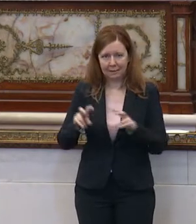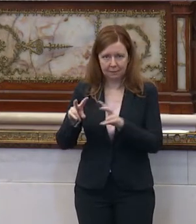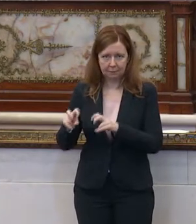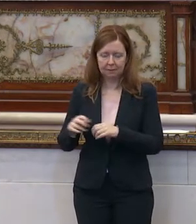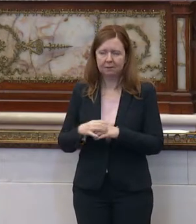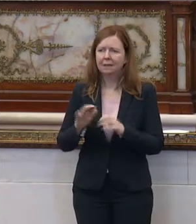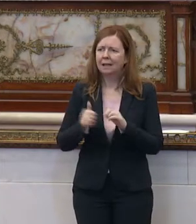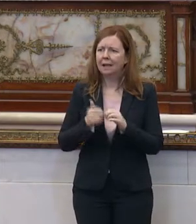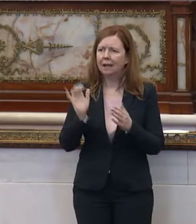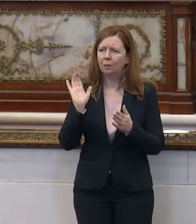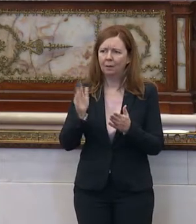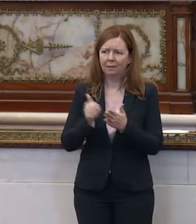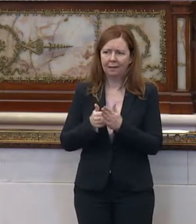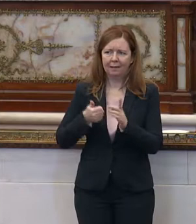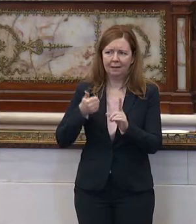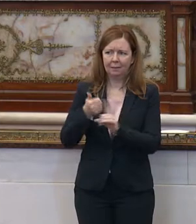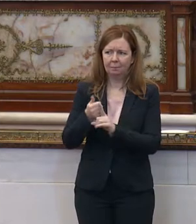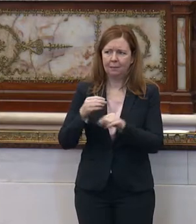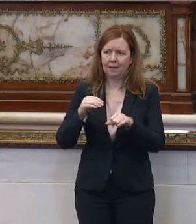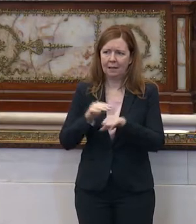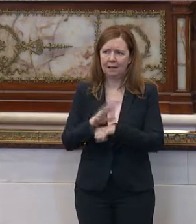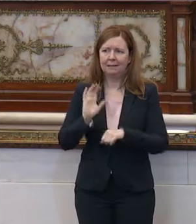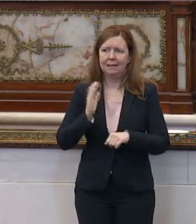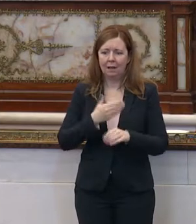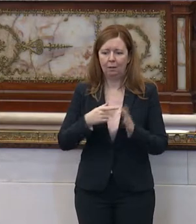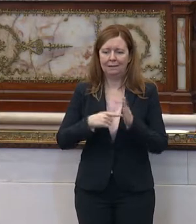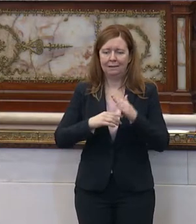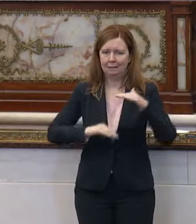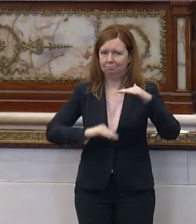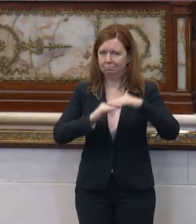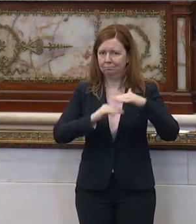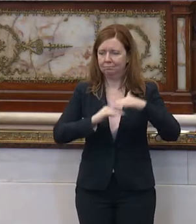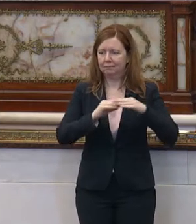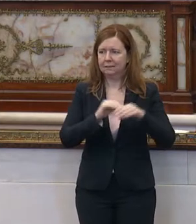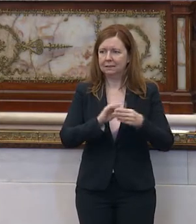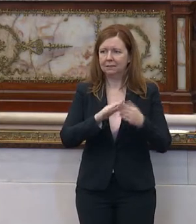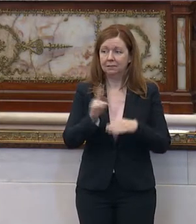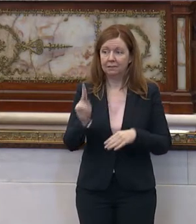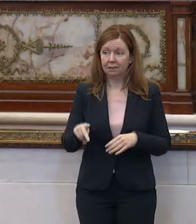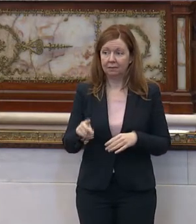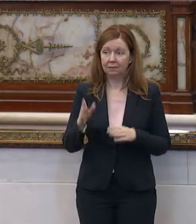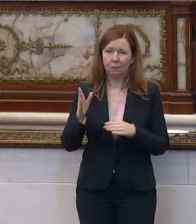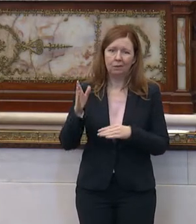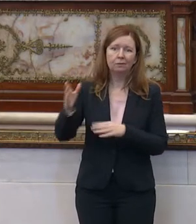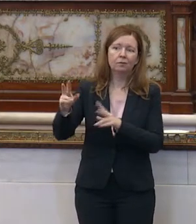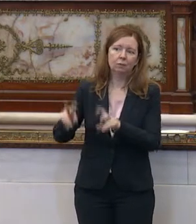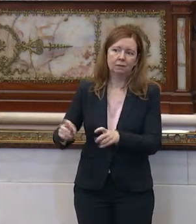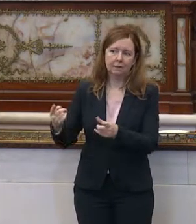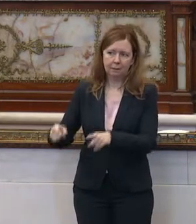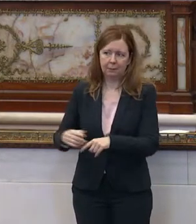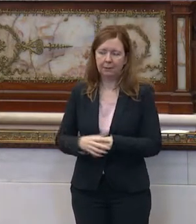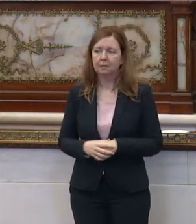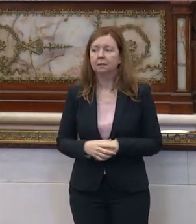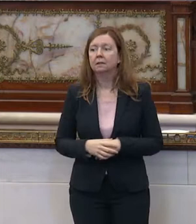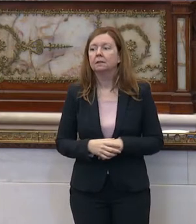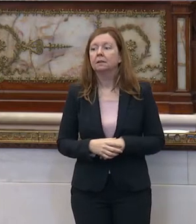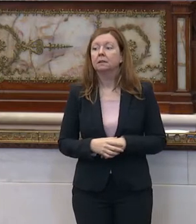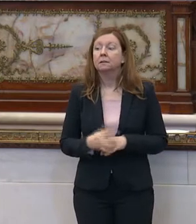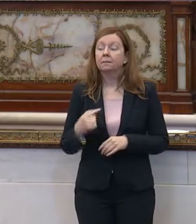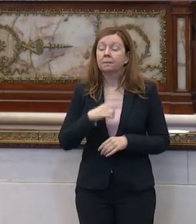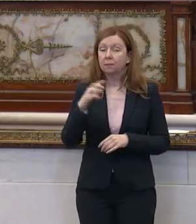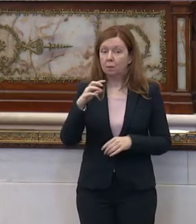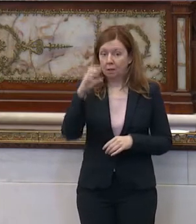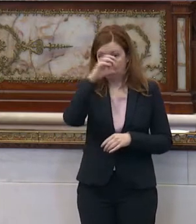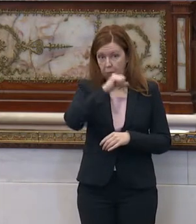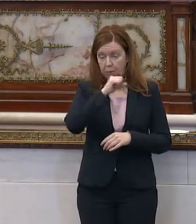How will that impact our debt ceiling in the city of Philadelphia with the future assessments? So we would assume